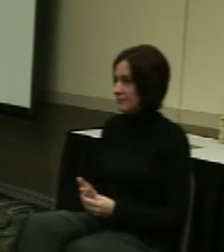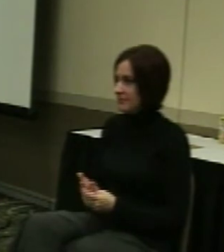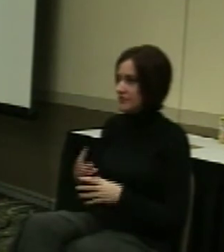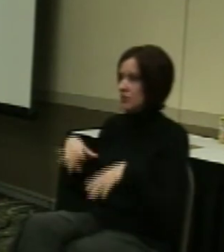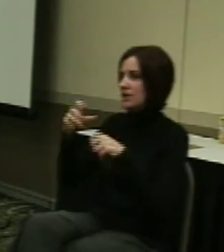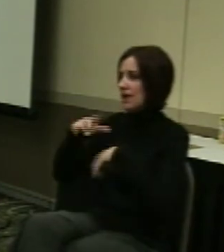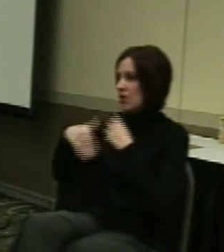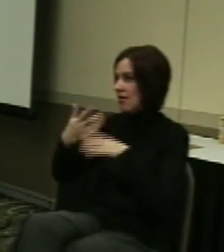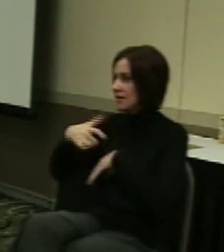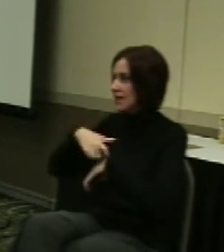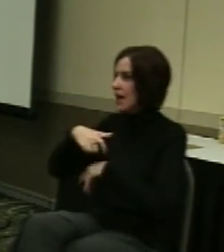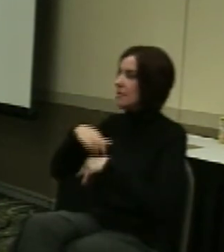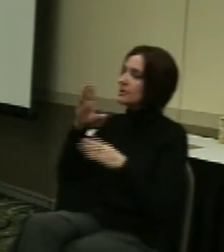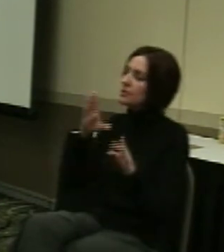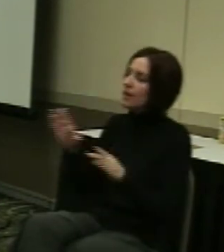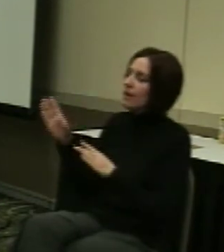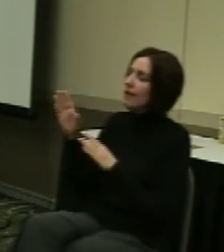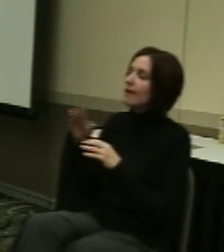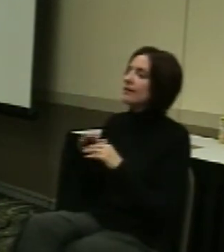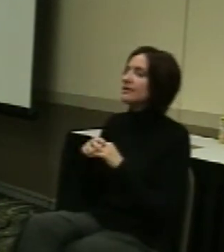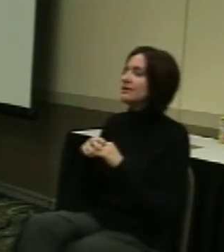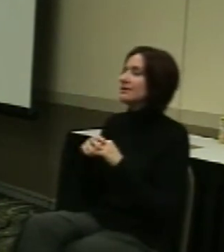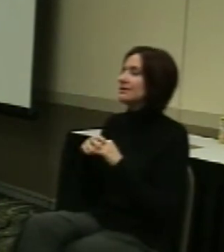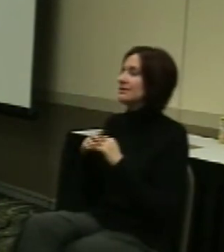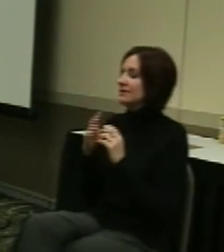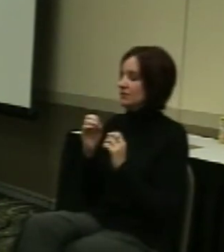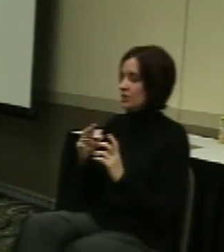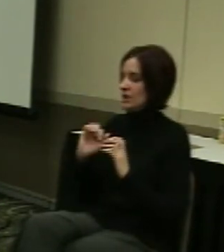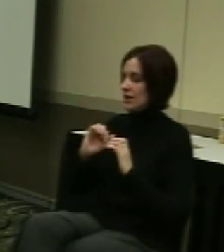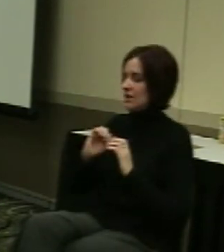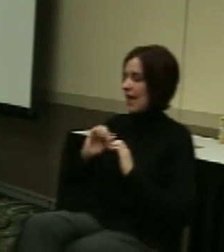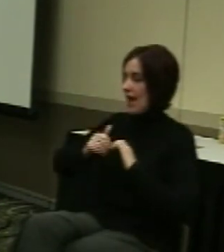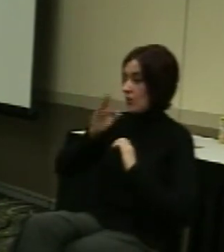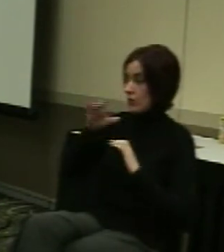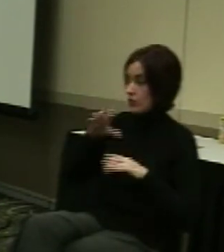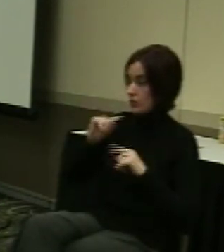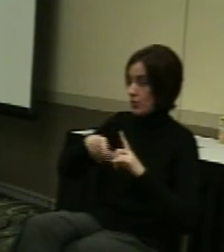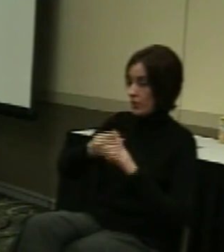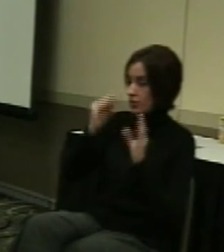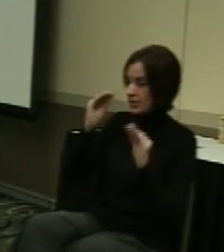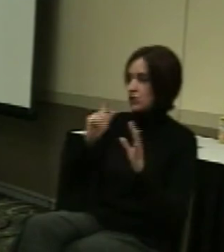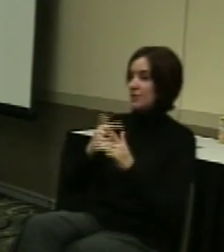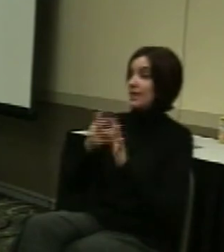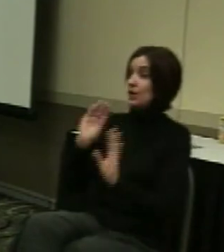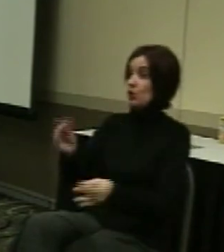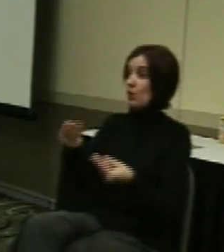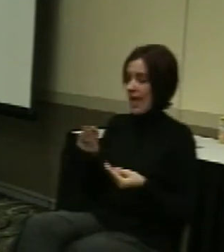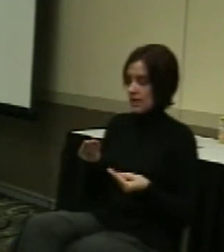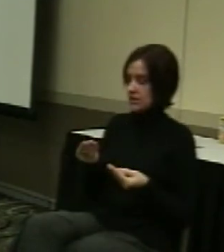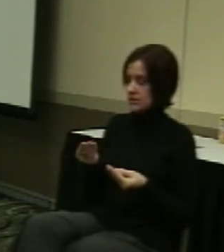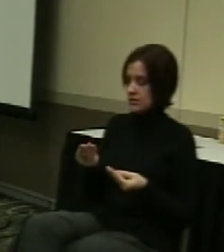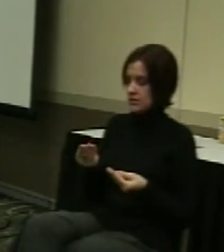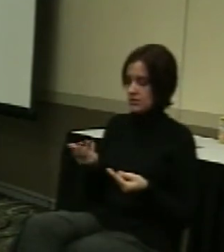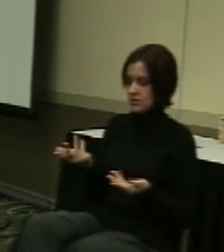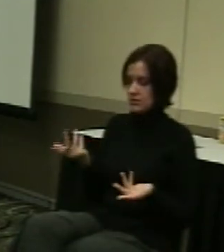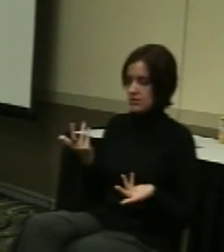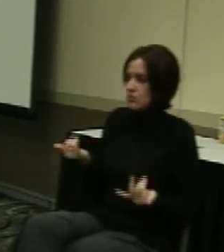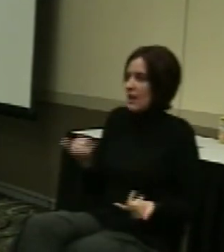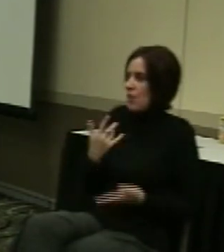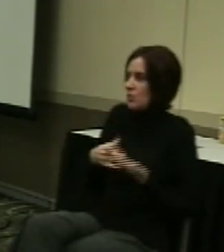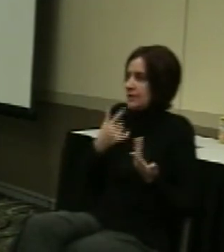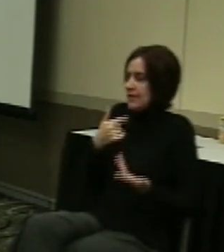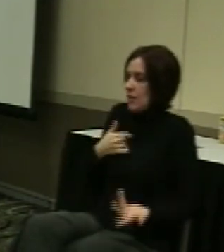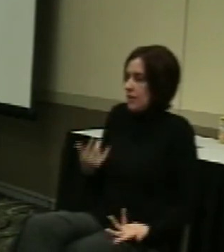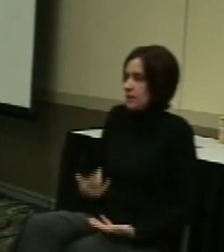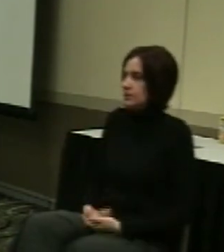time to plan and like how are they going to do it while we're teaching, and then you get it and you're like, okay, so what does it tell you? That's